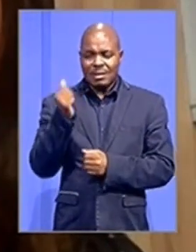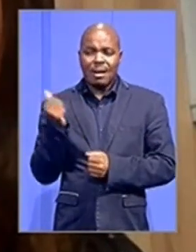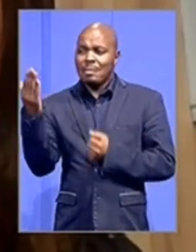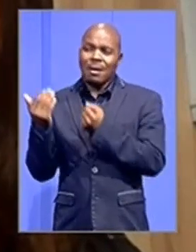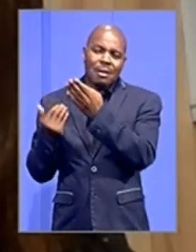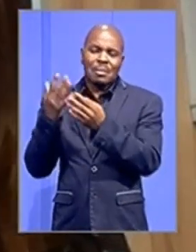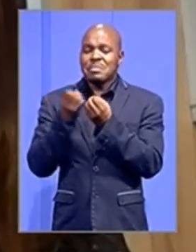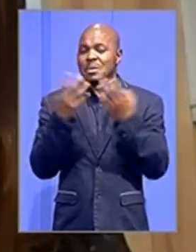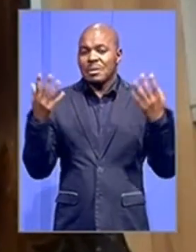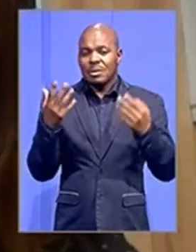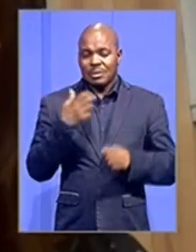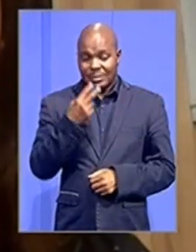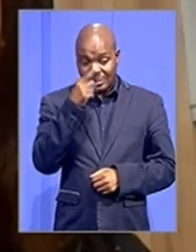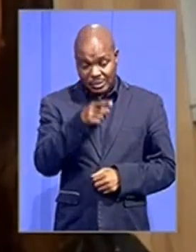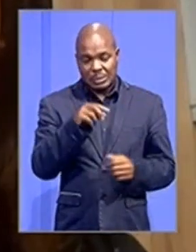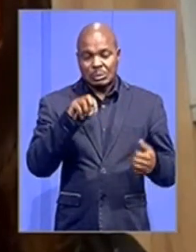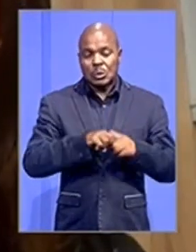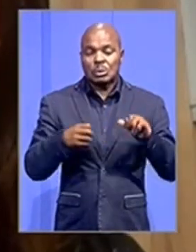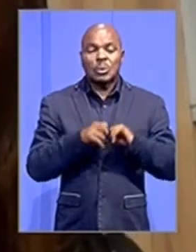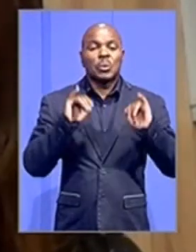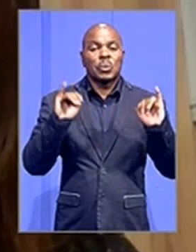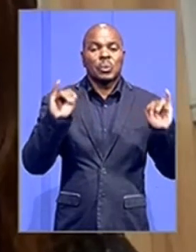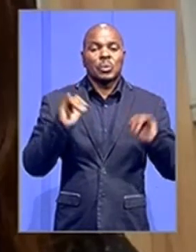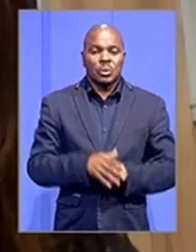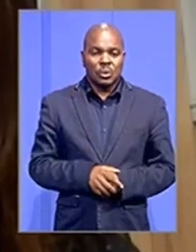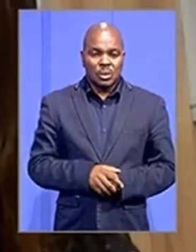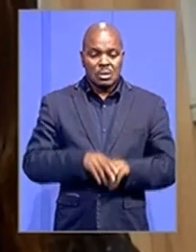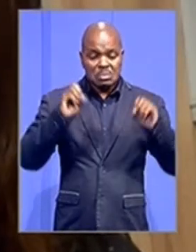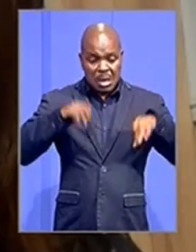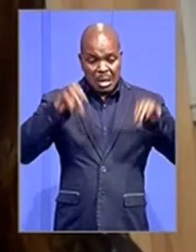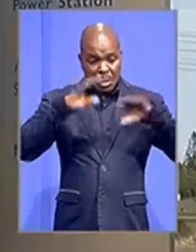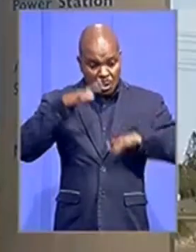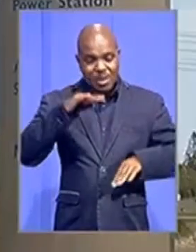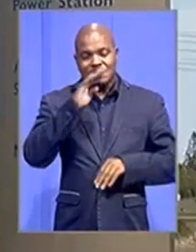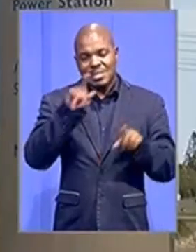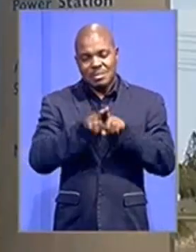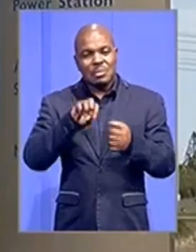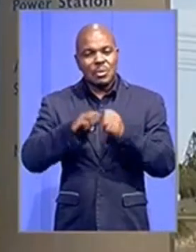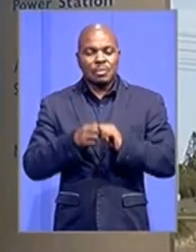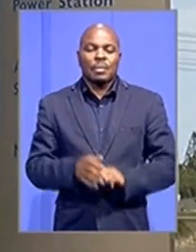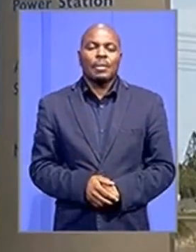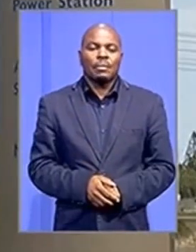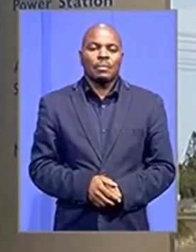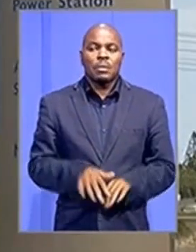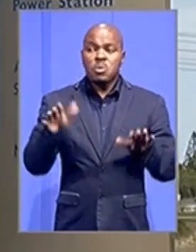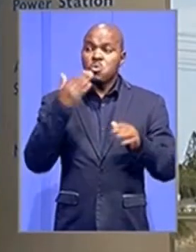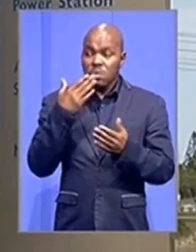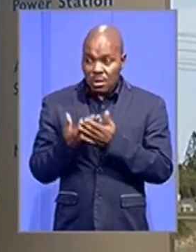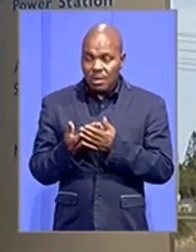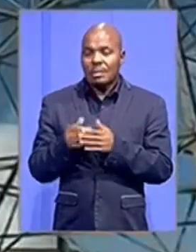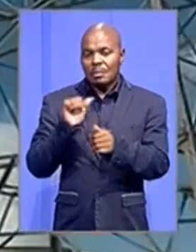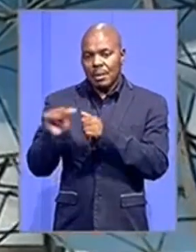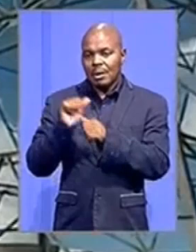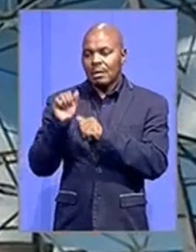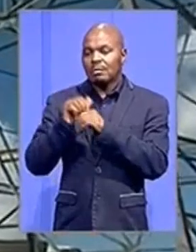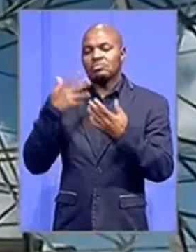bona gore go nna bothata thata ga load shedding e oketsega. Bao ba kgonago ba eletswa go tšea di-insurance ka